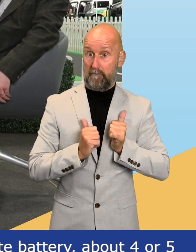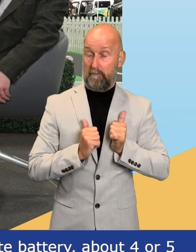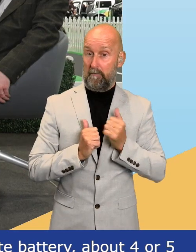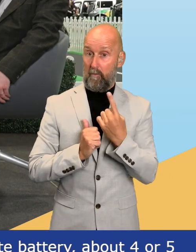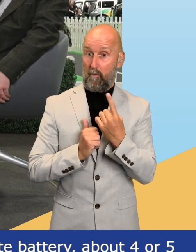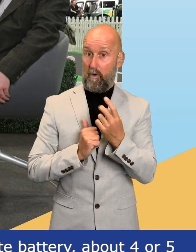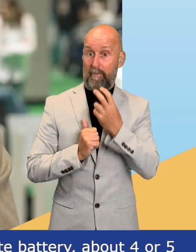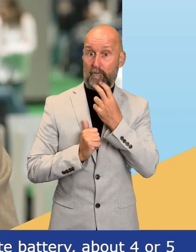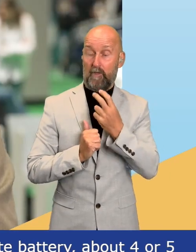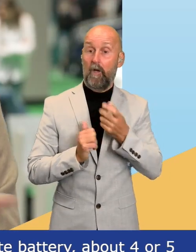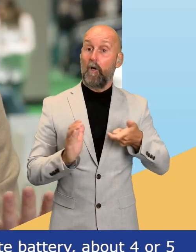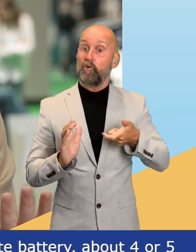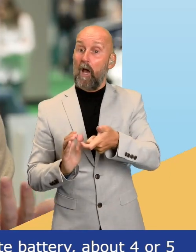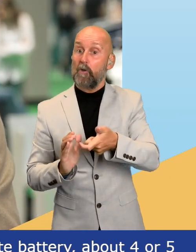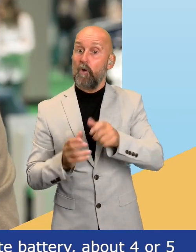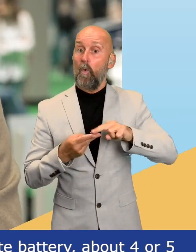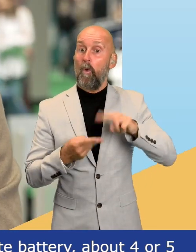charging within about 10 minutes. But,